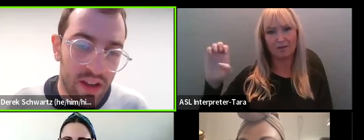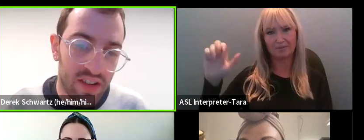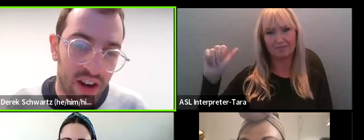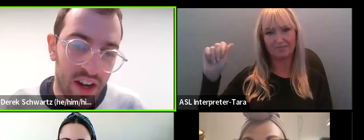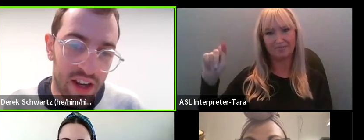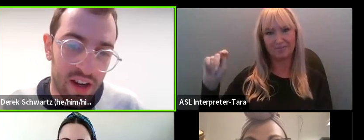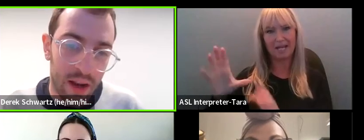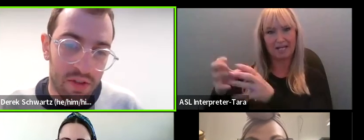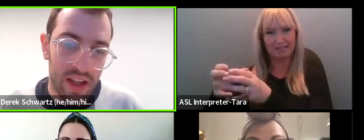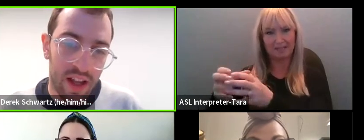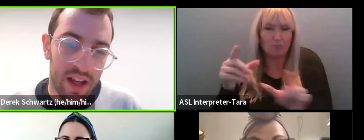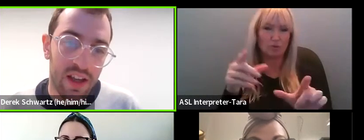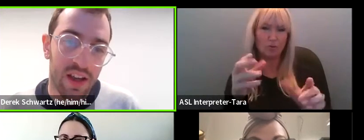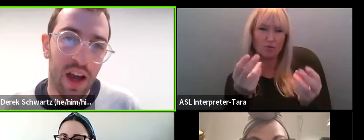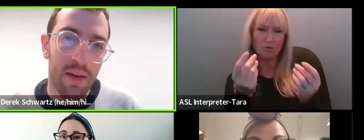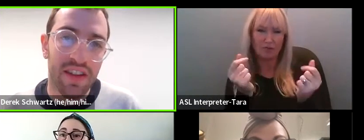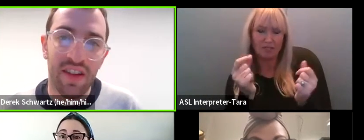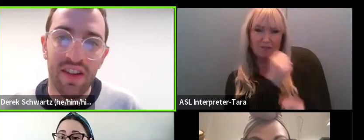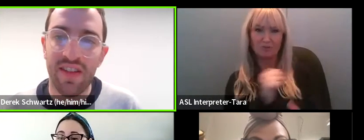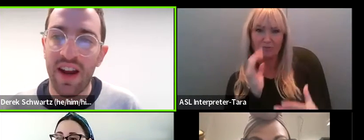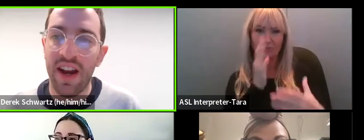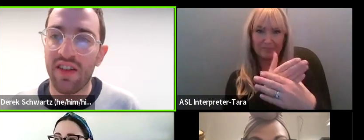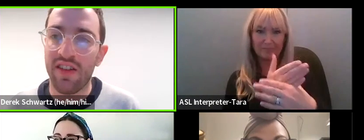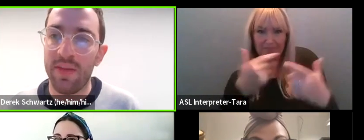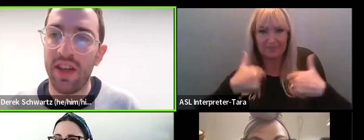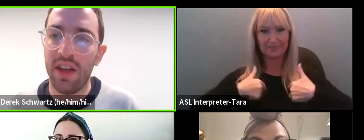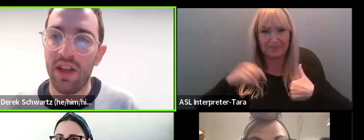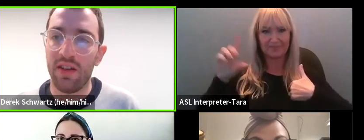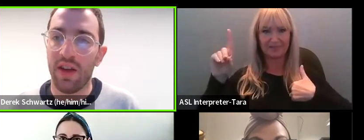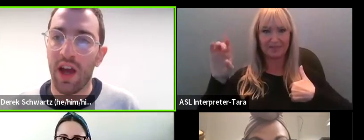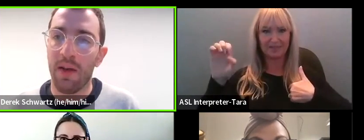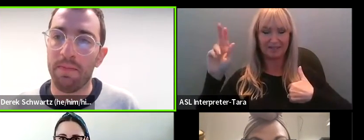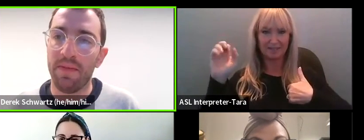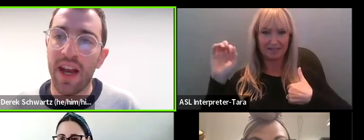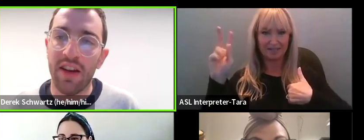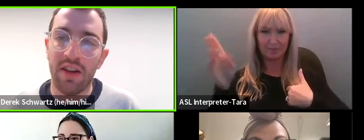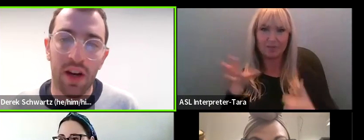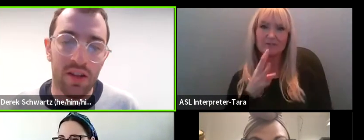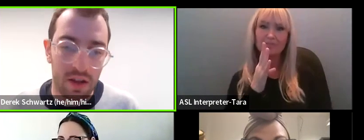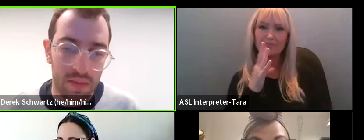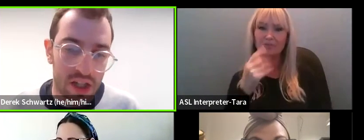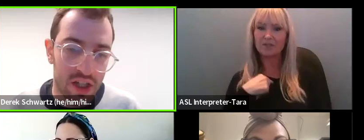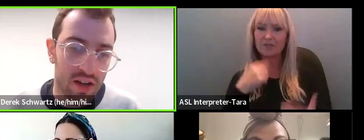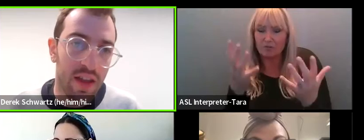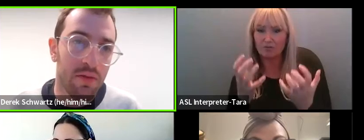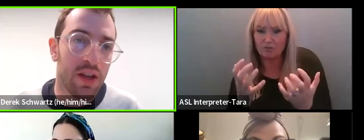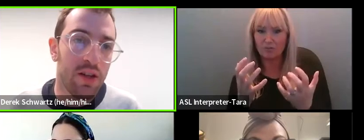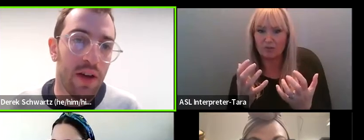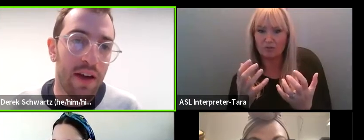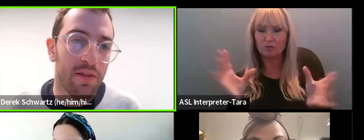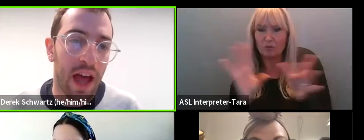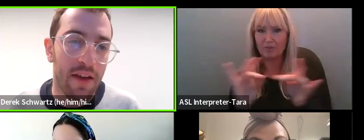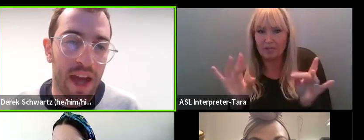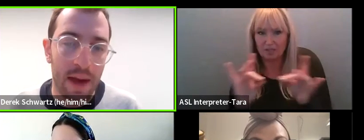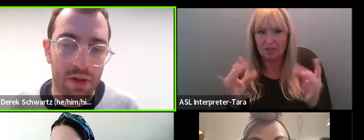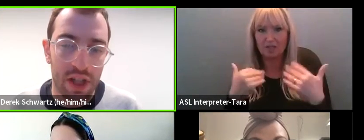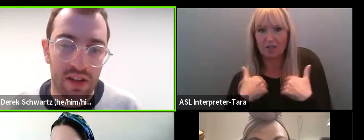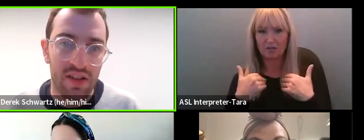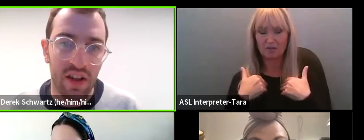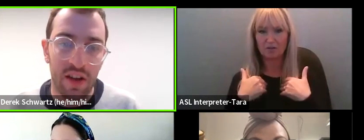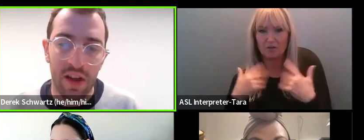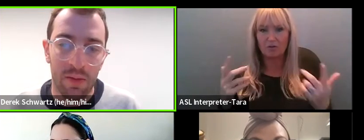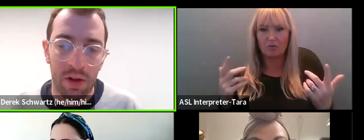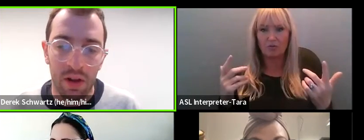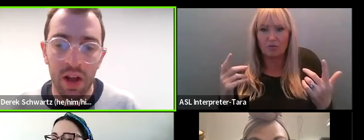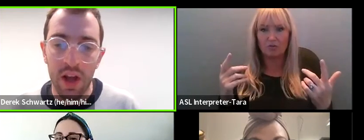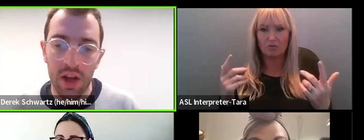Really quickly, sorry to interrupt, Leilani. This is Derek speaking, and I just wanted to mention that we do have live